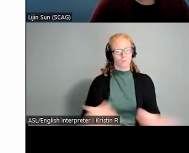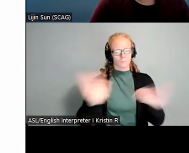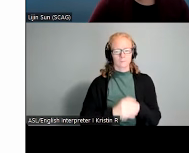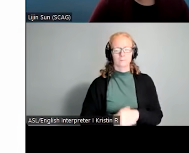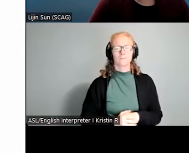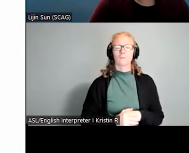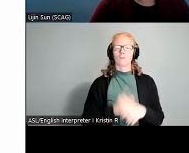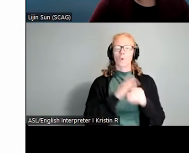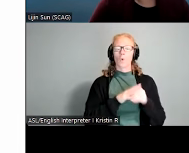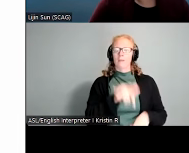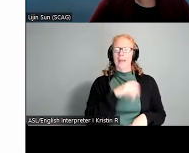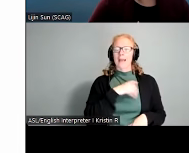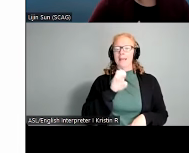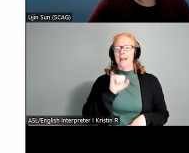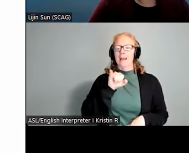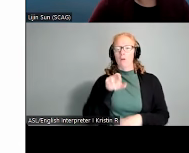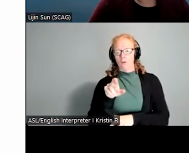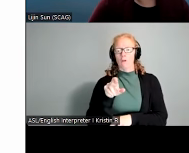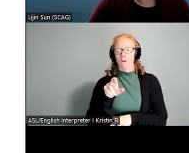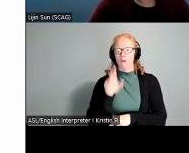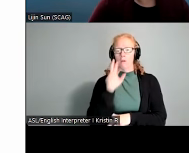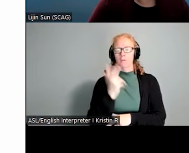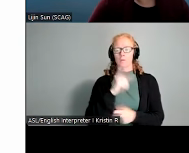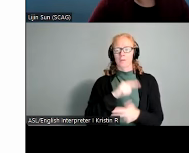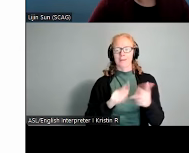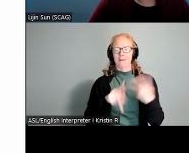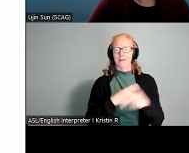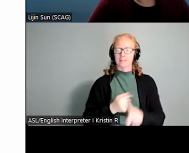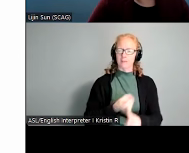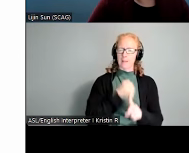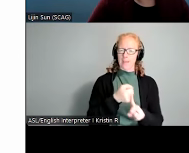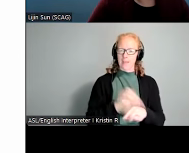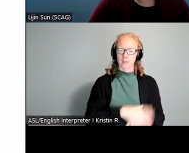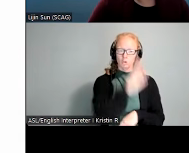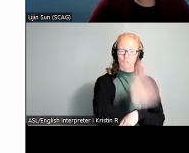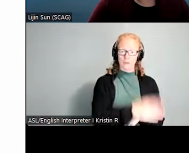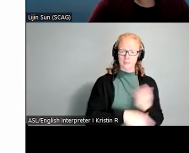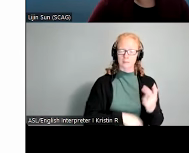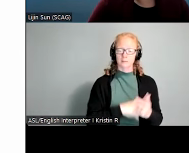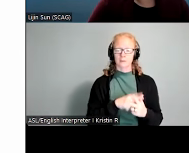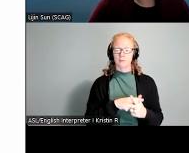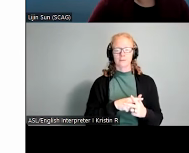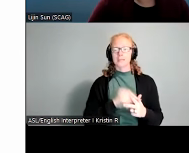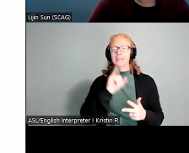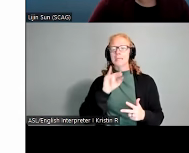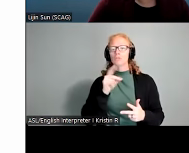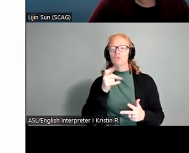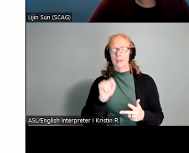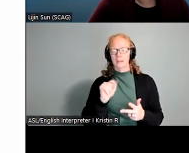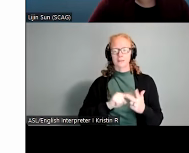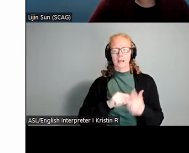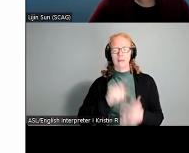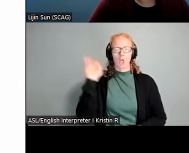EIR, it analyzes a project's 3 kinds of impacts: direct impacts, indirect impacts, and